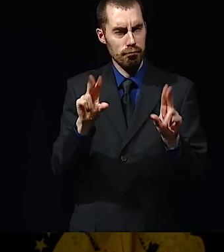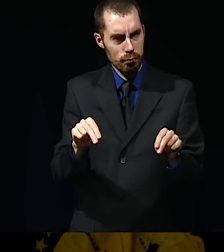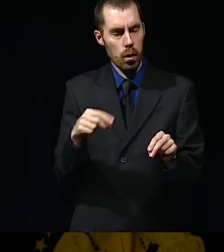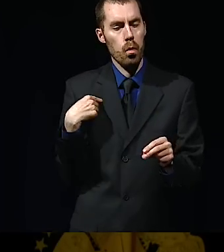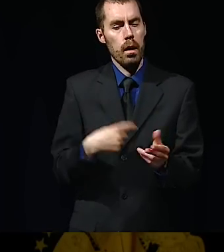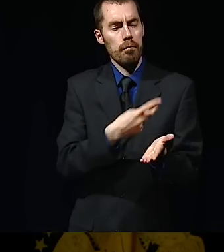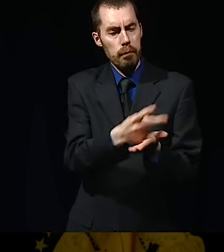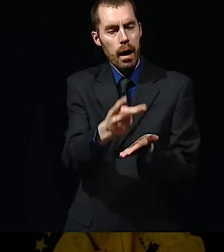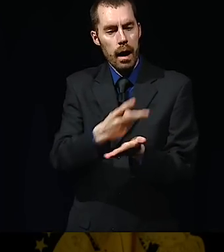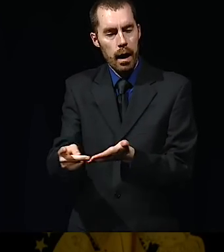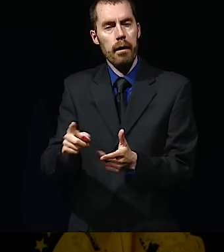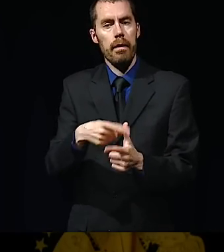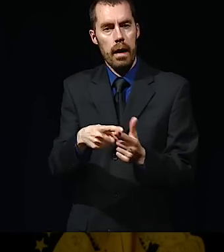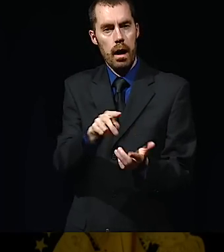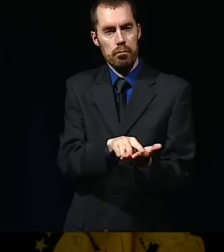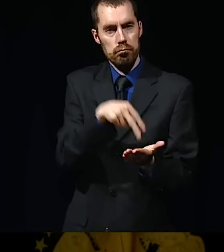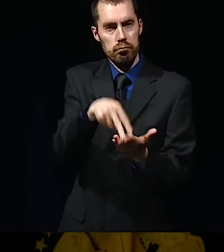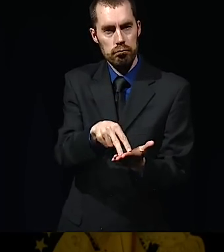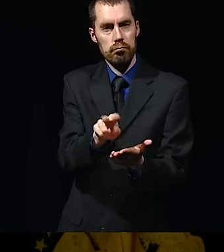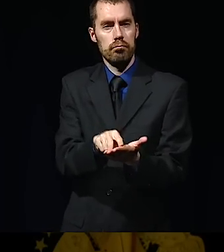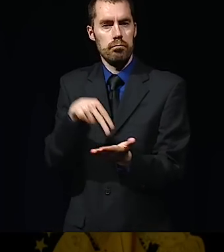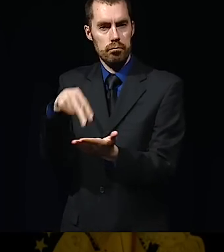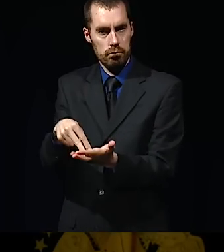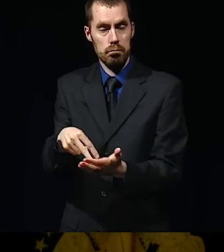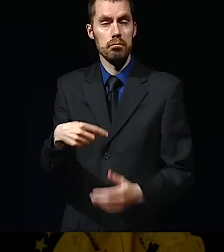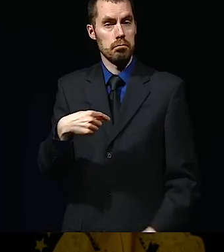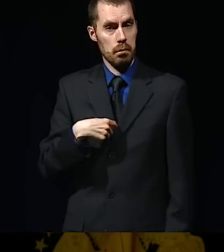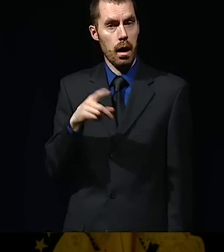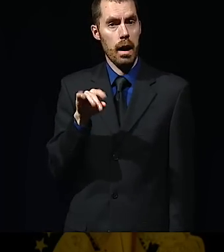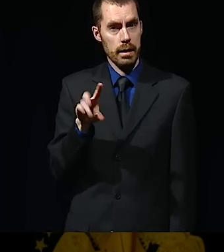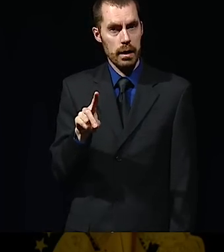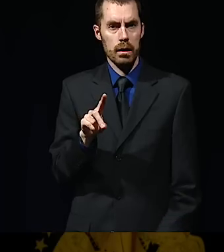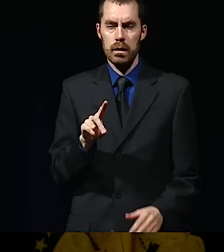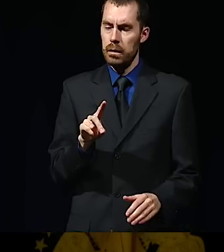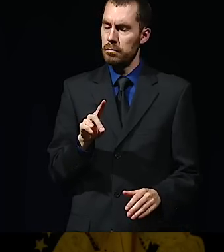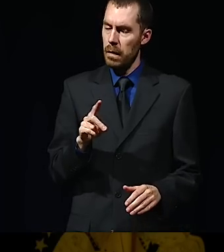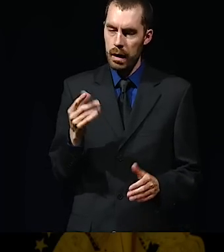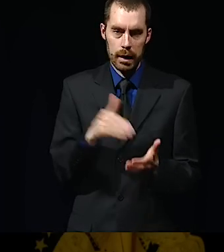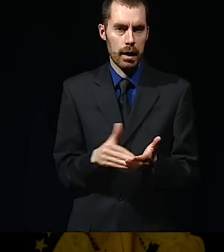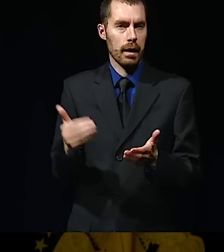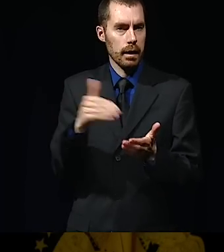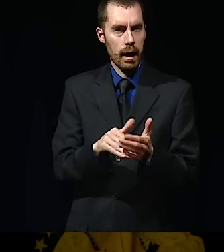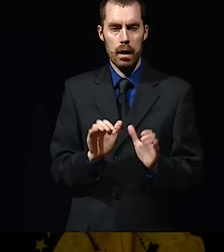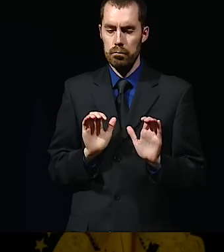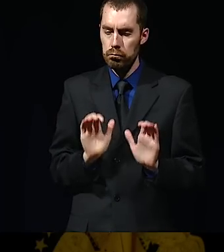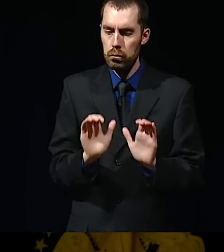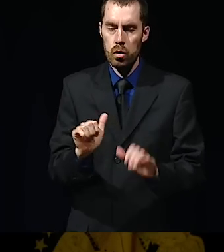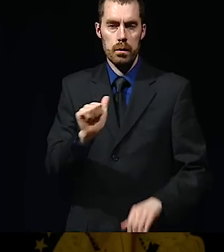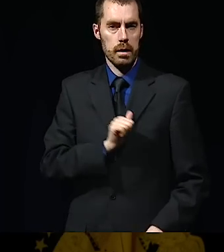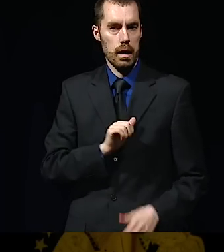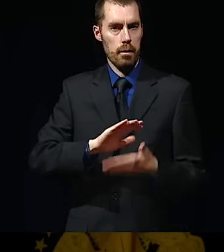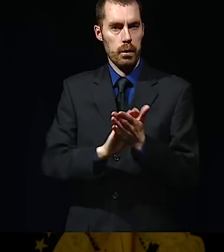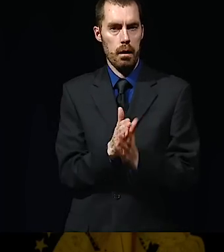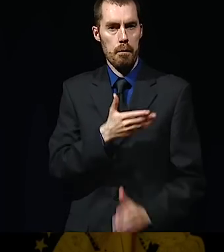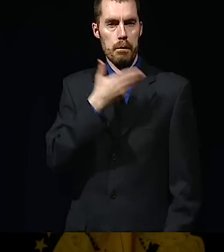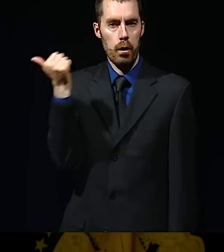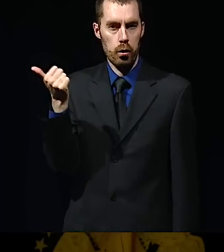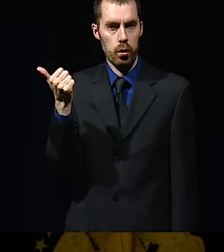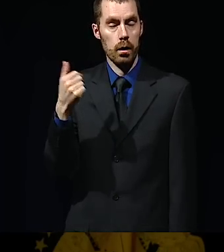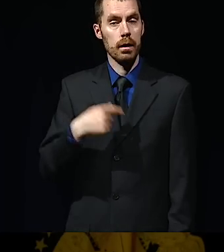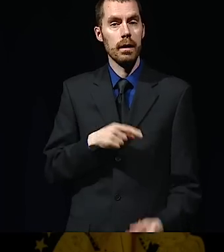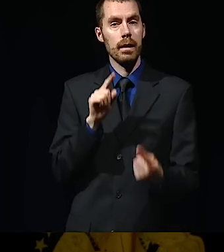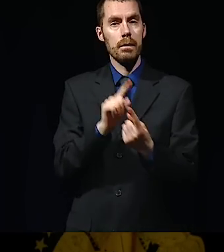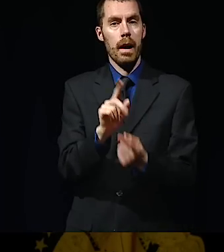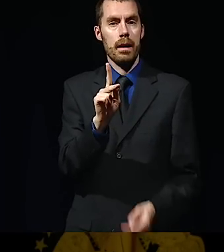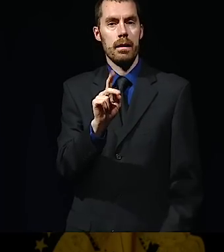fall." I got back up again, over and over, and I pushed myself to become better. I met Kelly, my